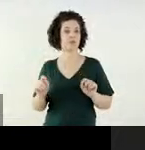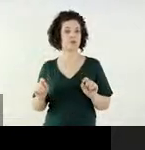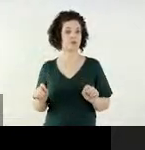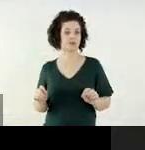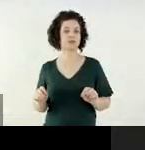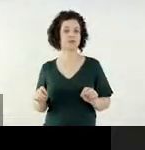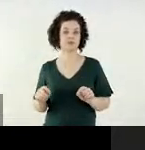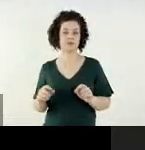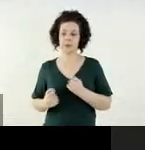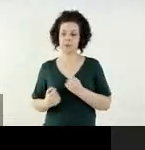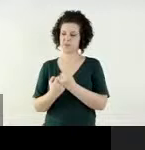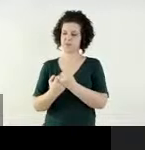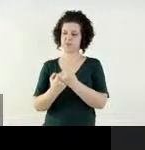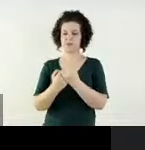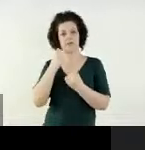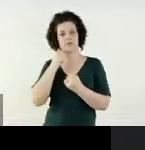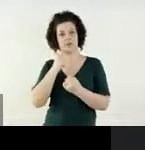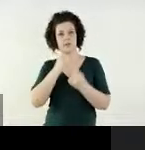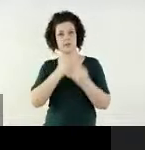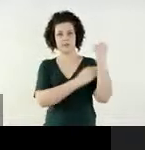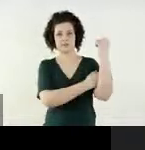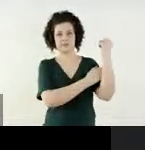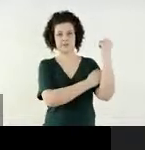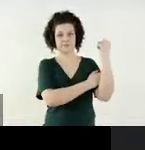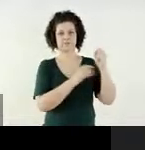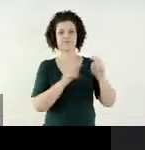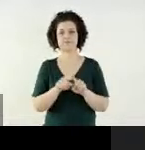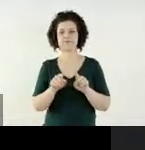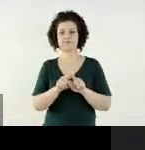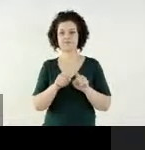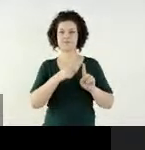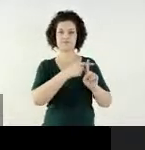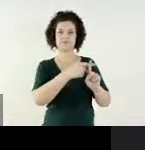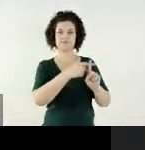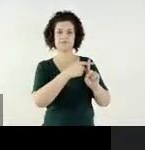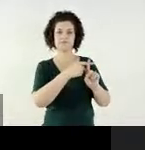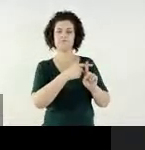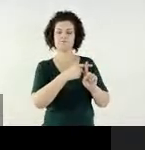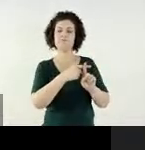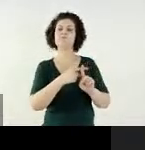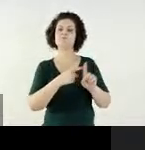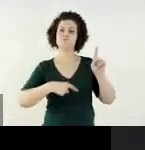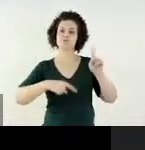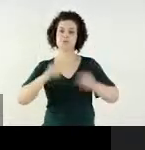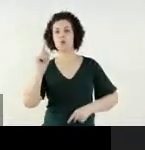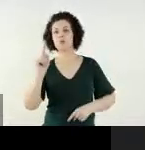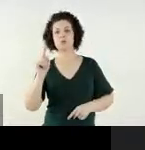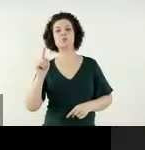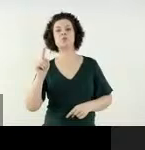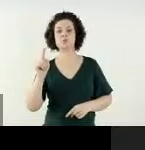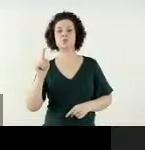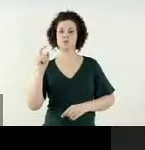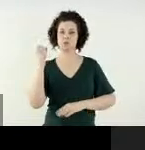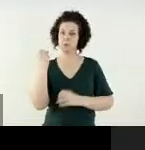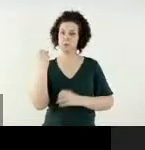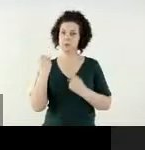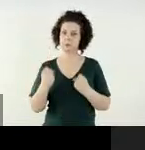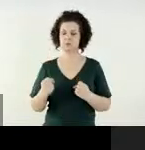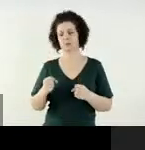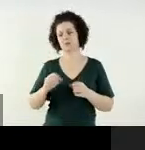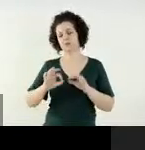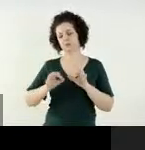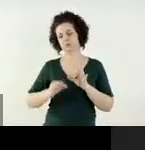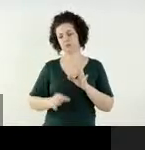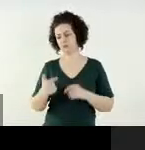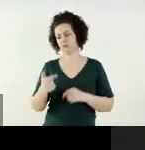the harnessing of radical optimism. In ways that I don't have time to talk about today, it is also a project about